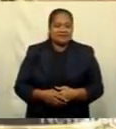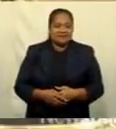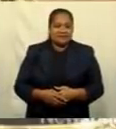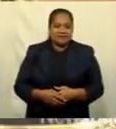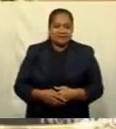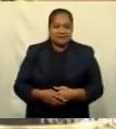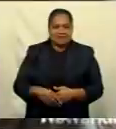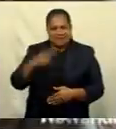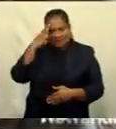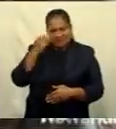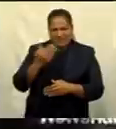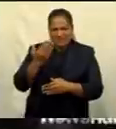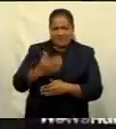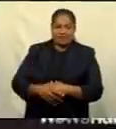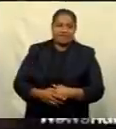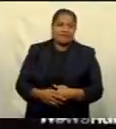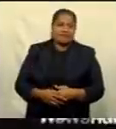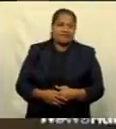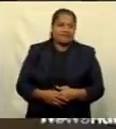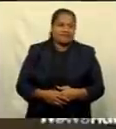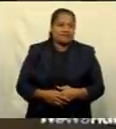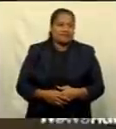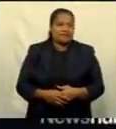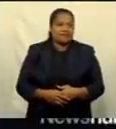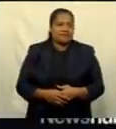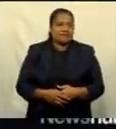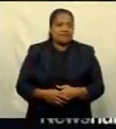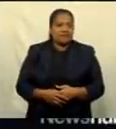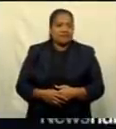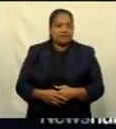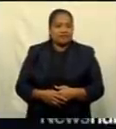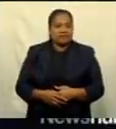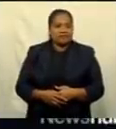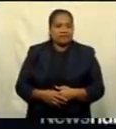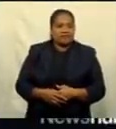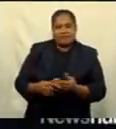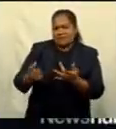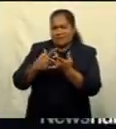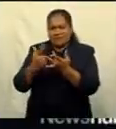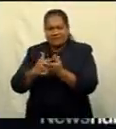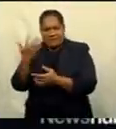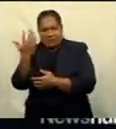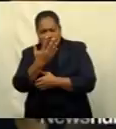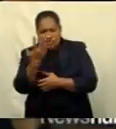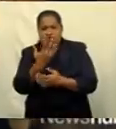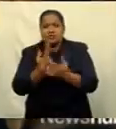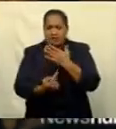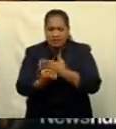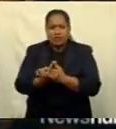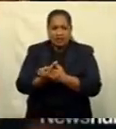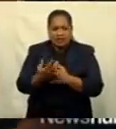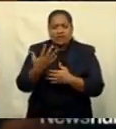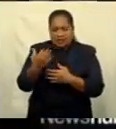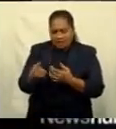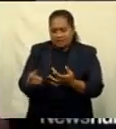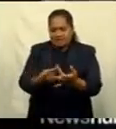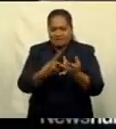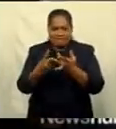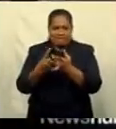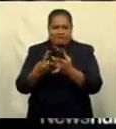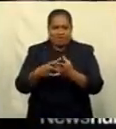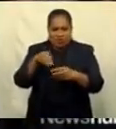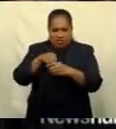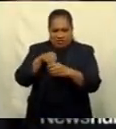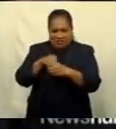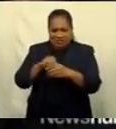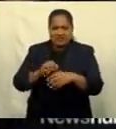and Pen 15. I don't mind it. The Queen's Gambit and The Underground Railroad are among the nominees for Best Miniseries. Cedric